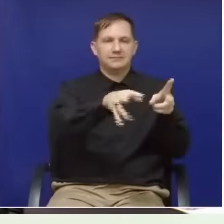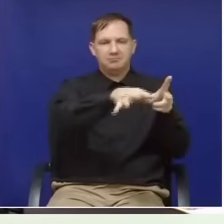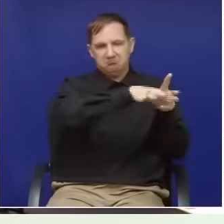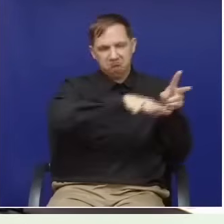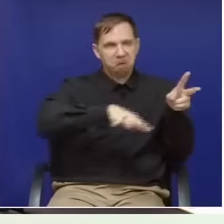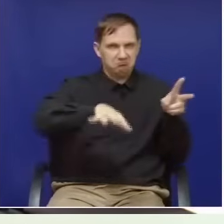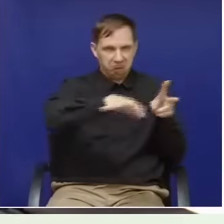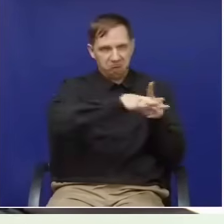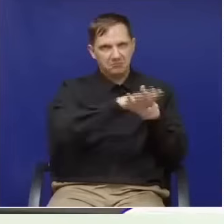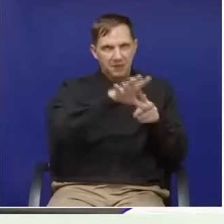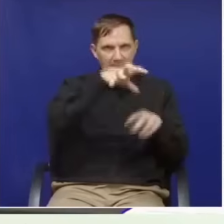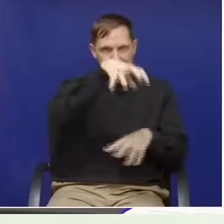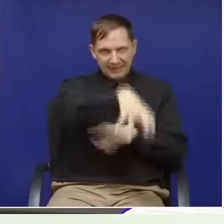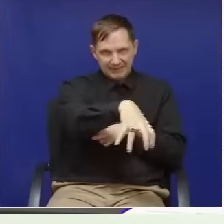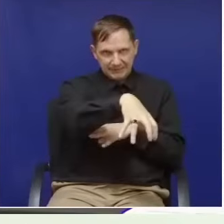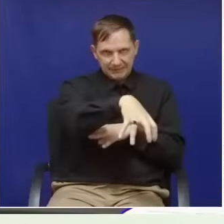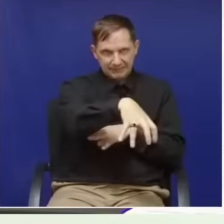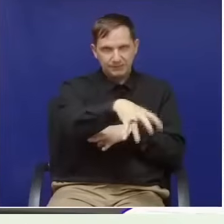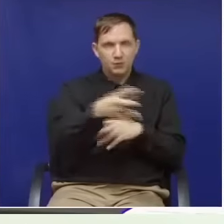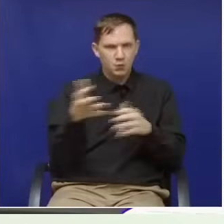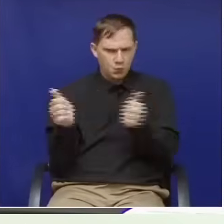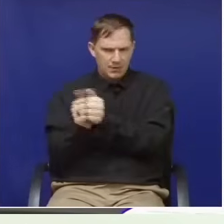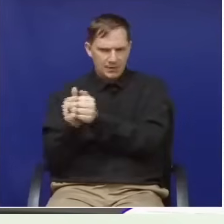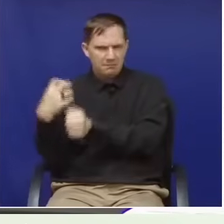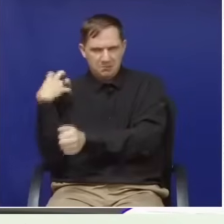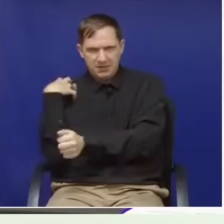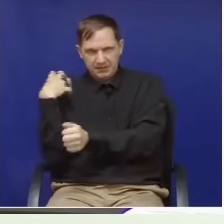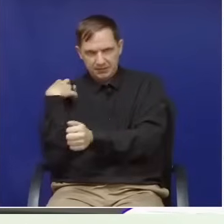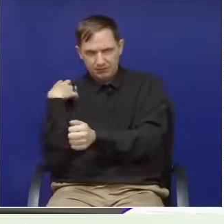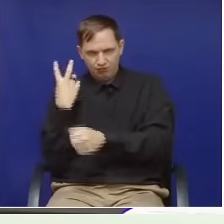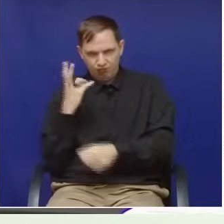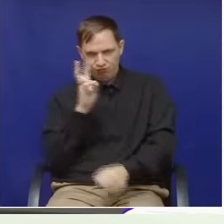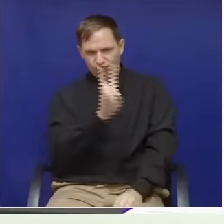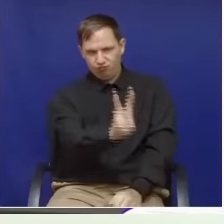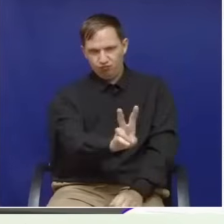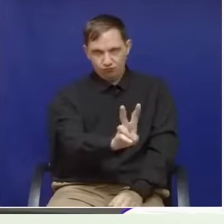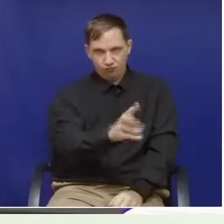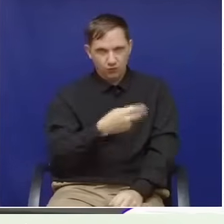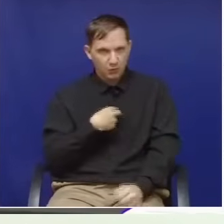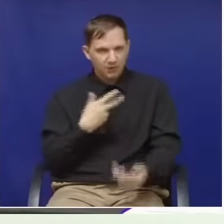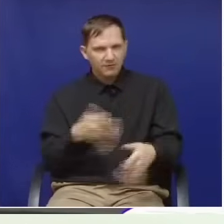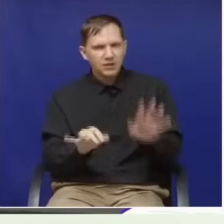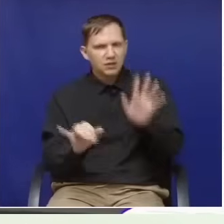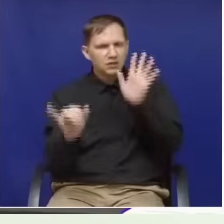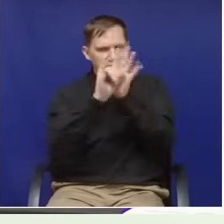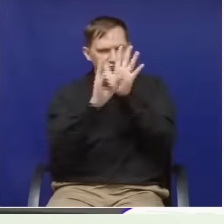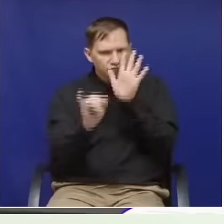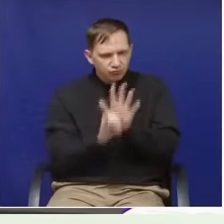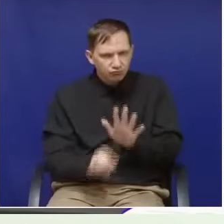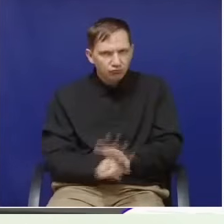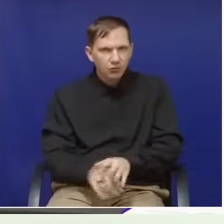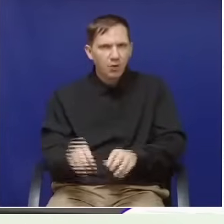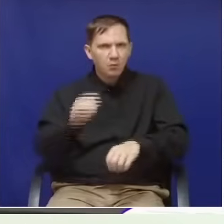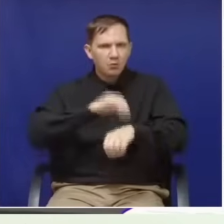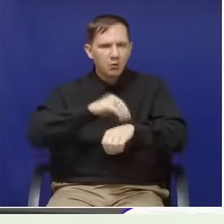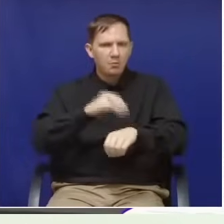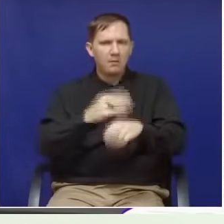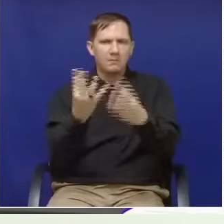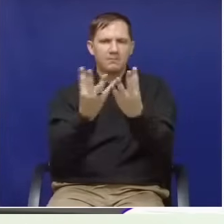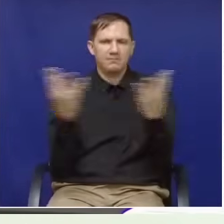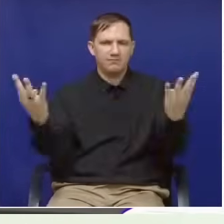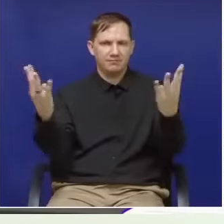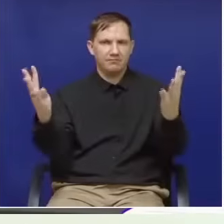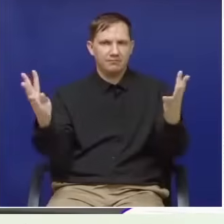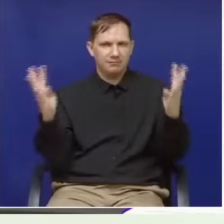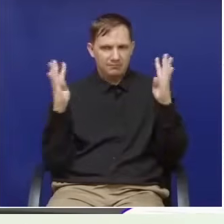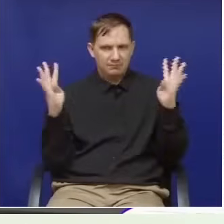minister and we identified the areas, the perimeters of that air base, and